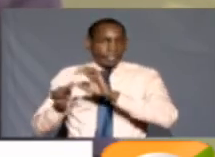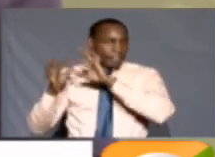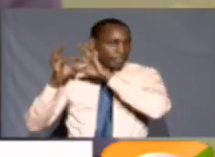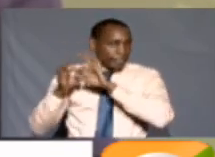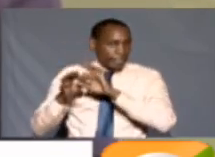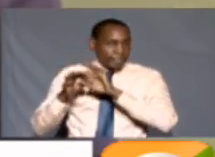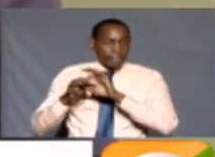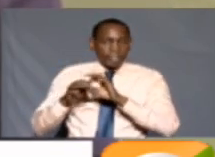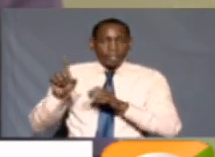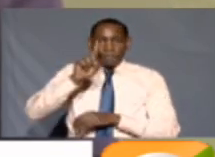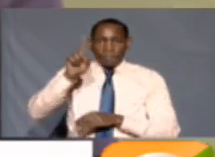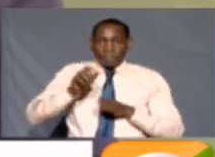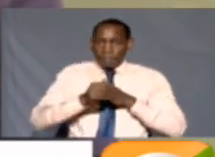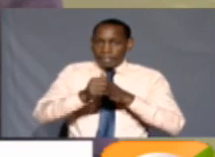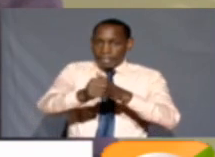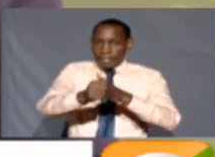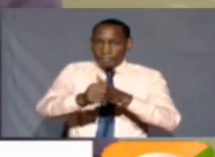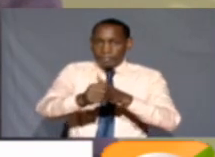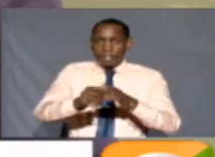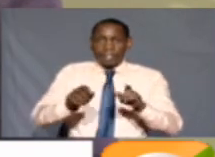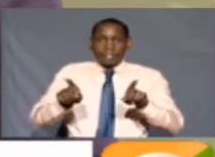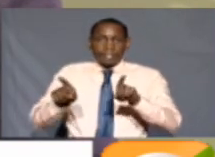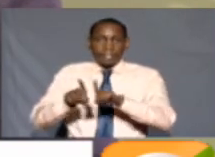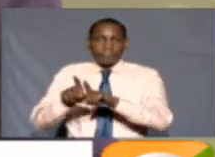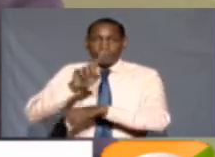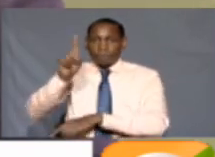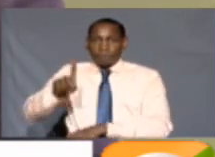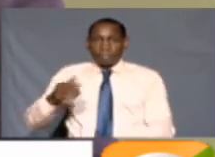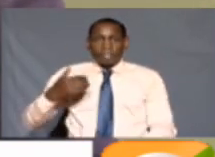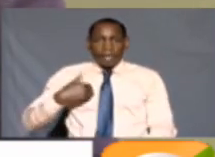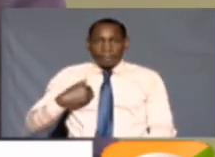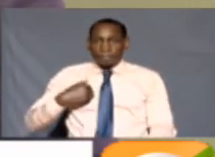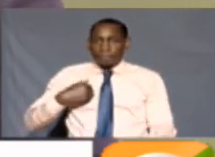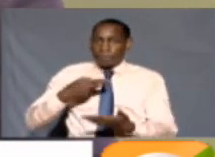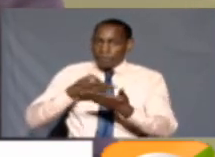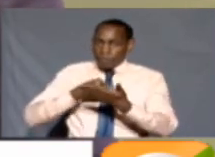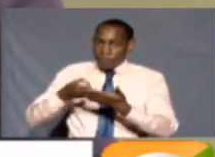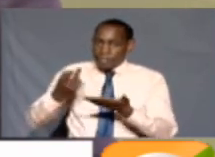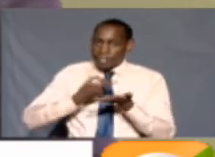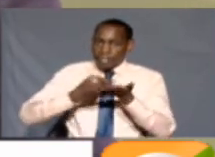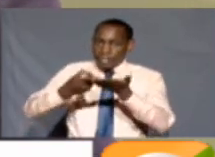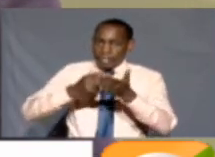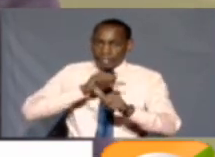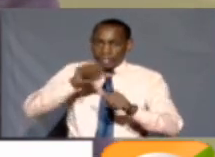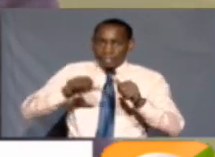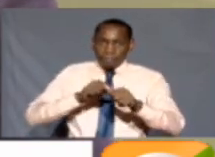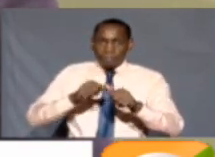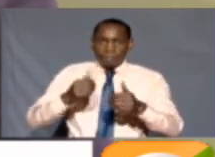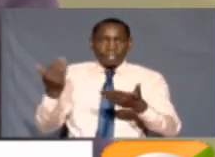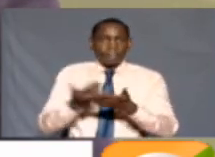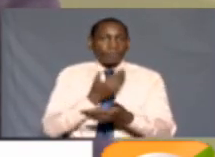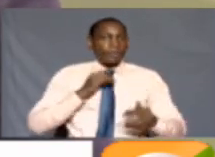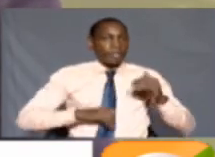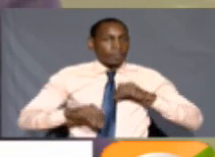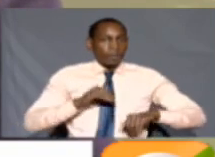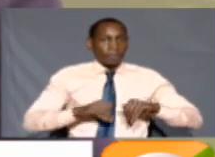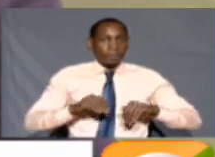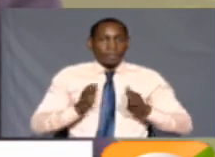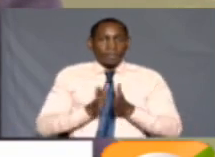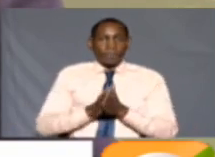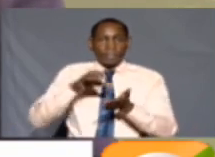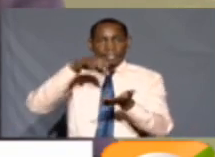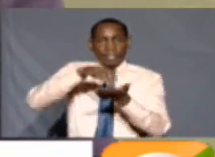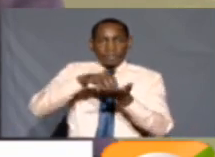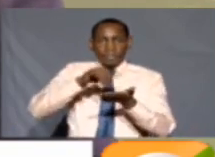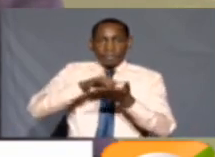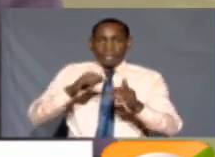it's a leadership question, but it's also a question of having honest conversations about the fight against corruption and the nature that it